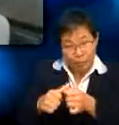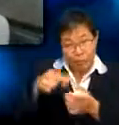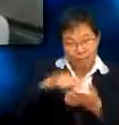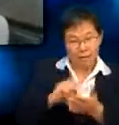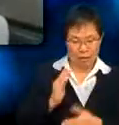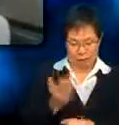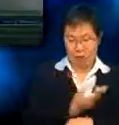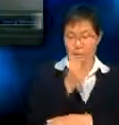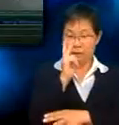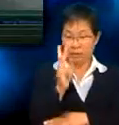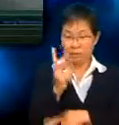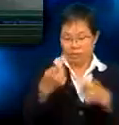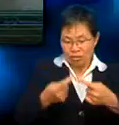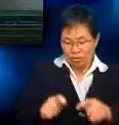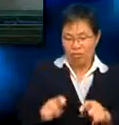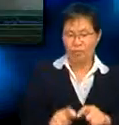our second try.